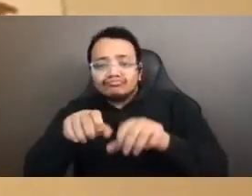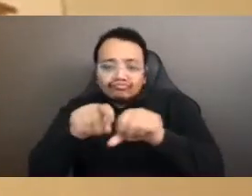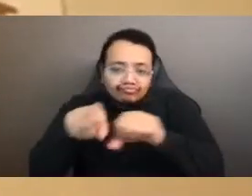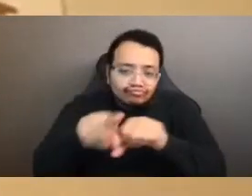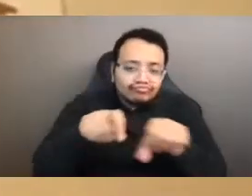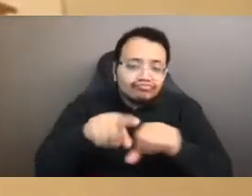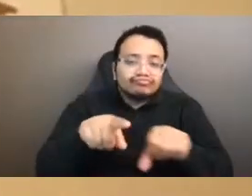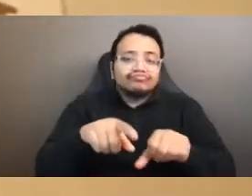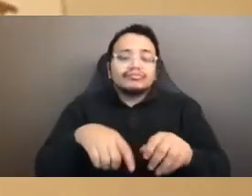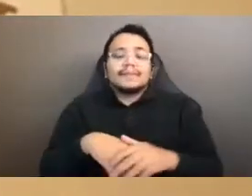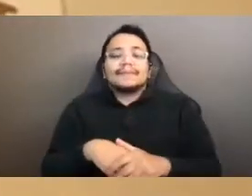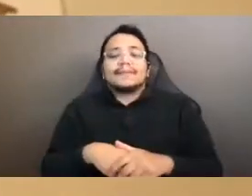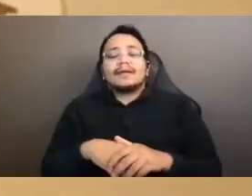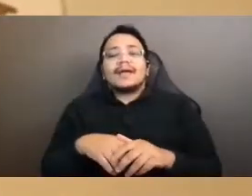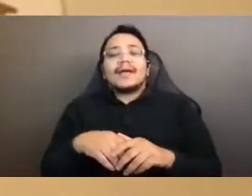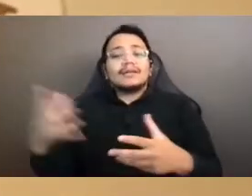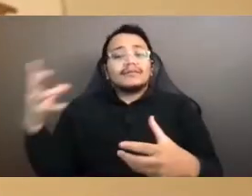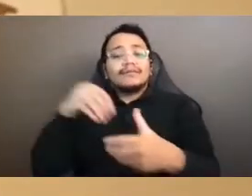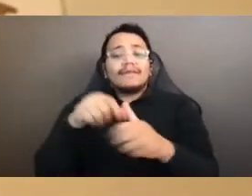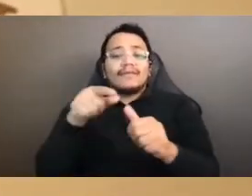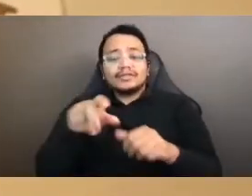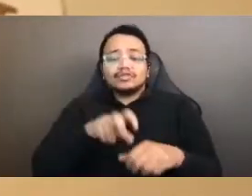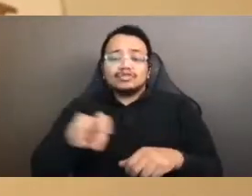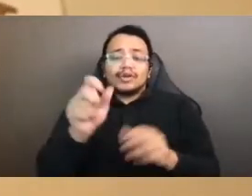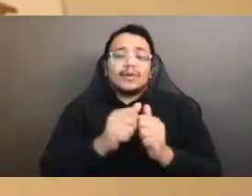all going through this journey with us,